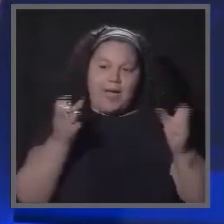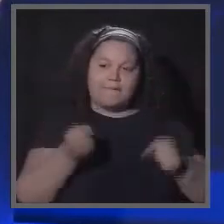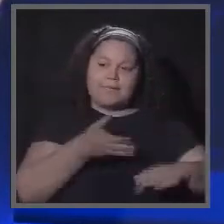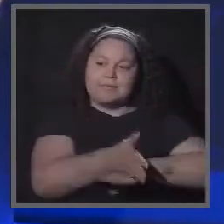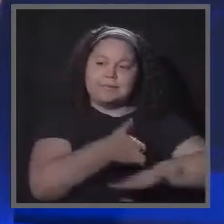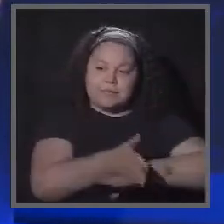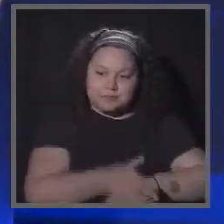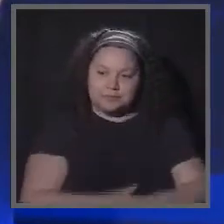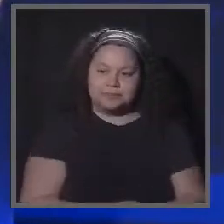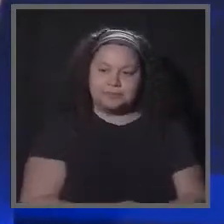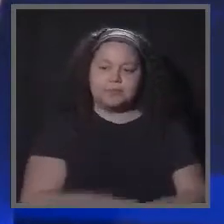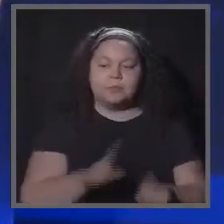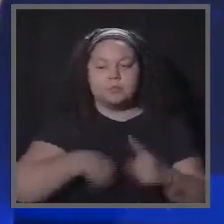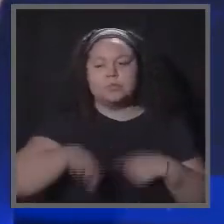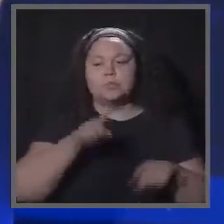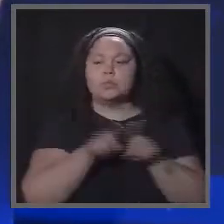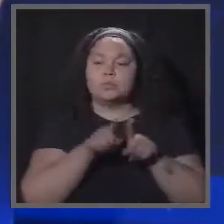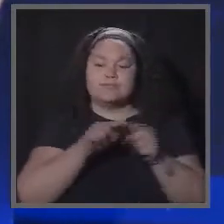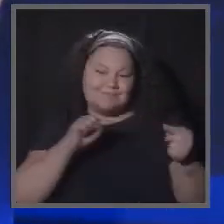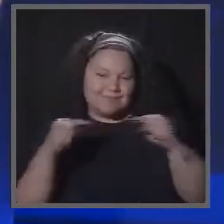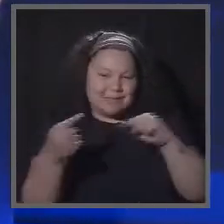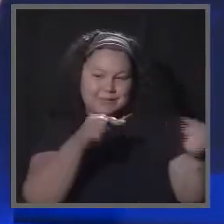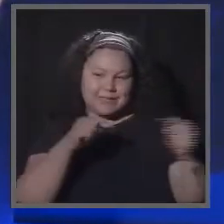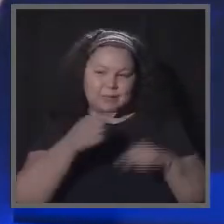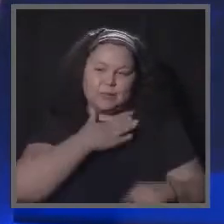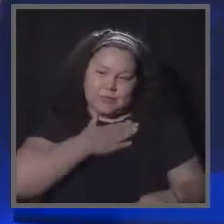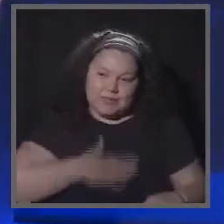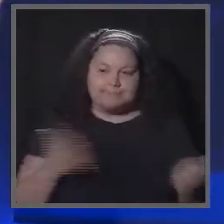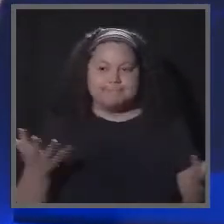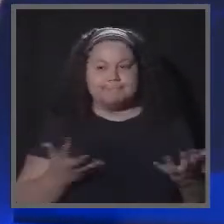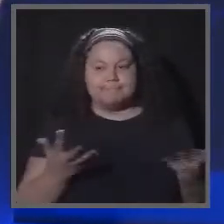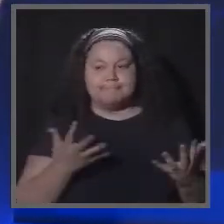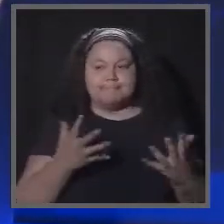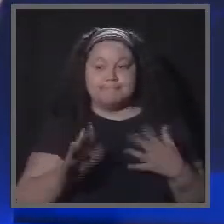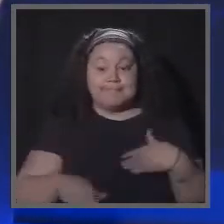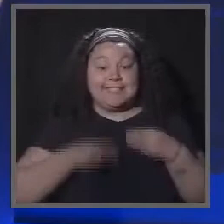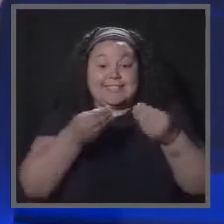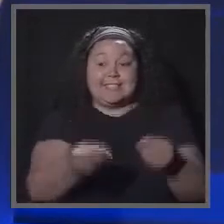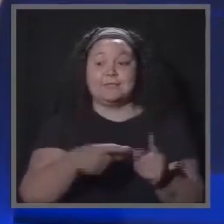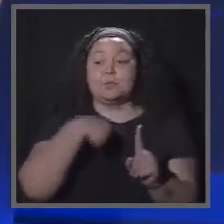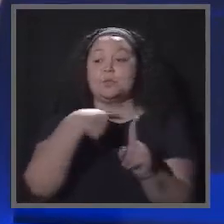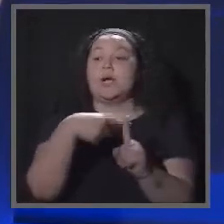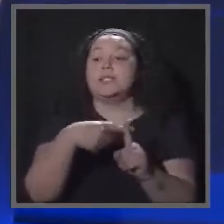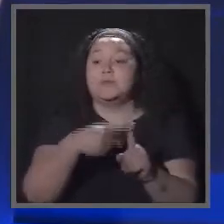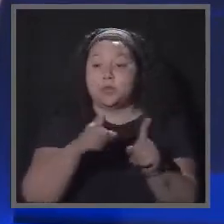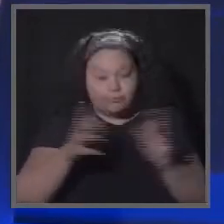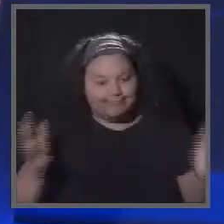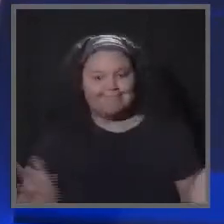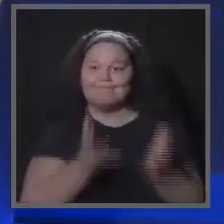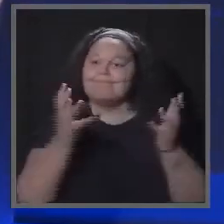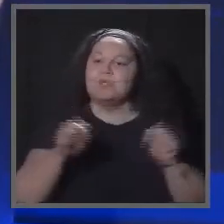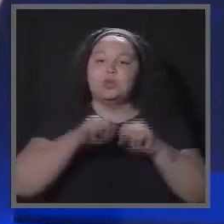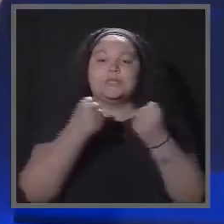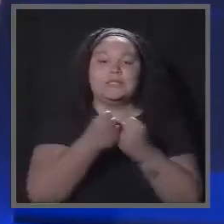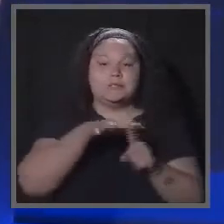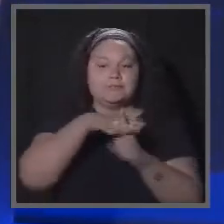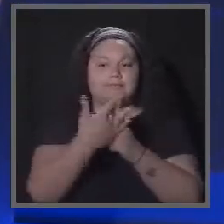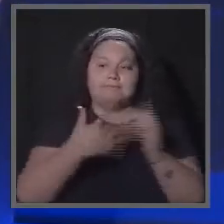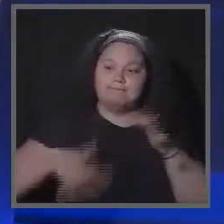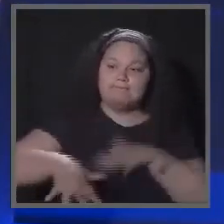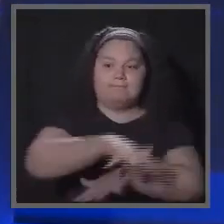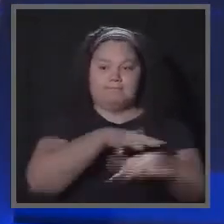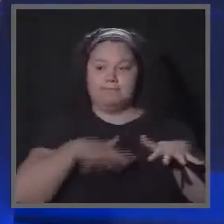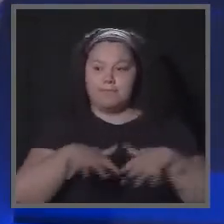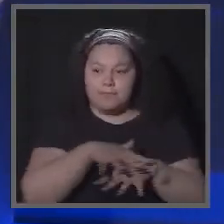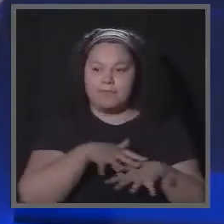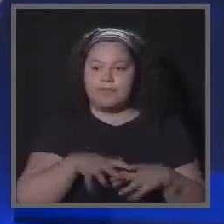until a dialogue and complementary nature that will guarantee a positive effect in terms